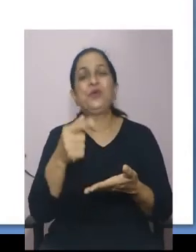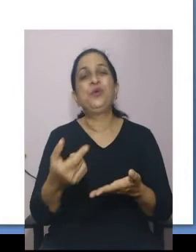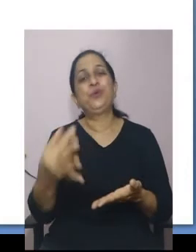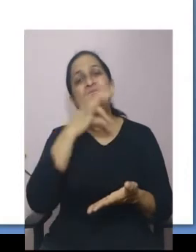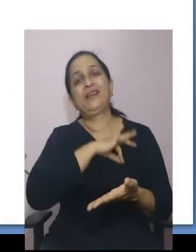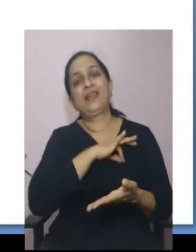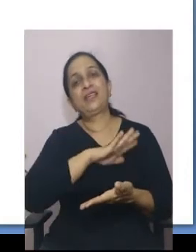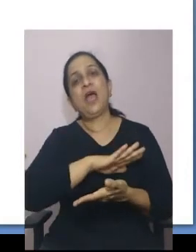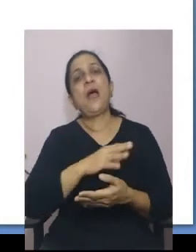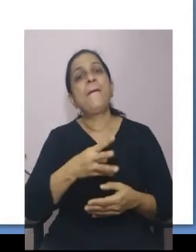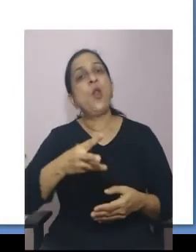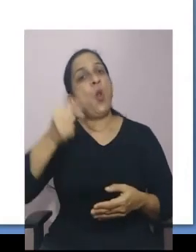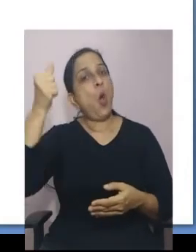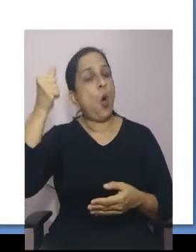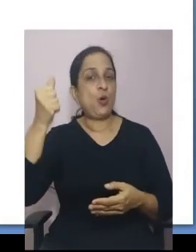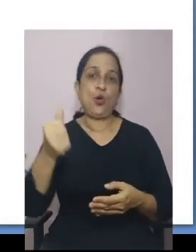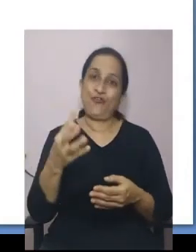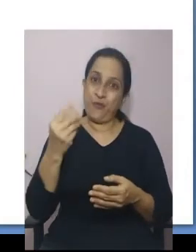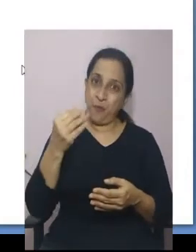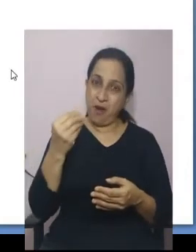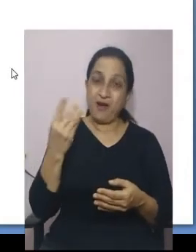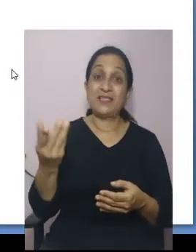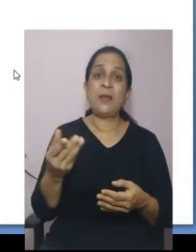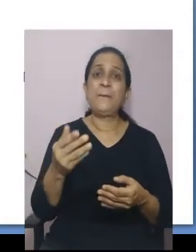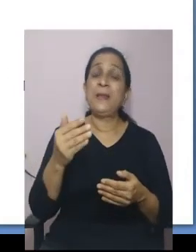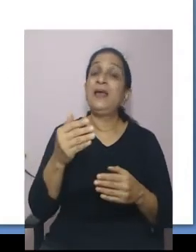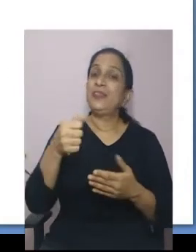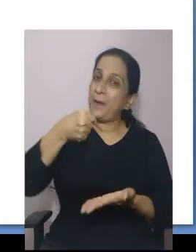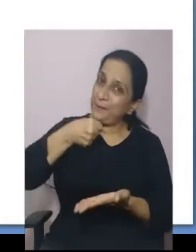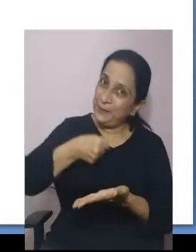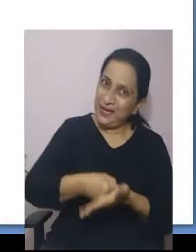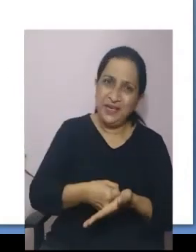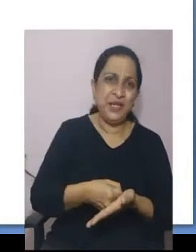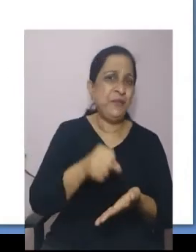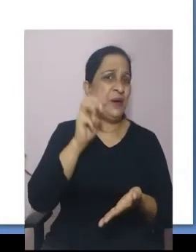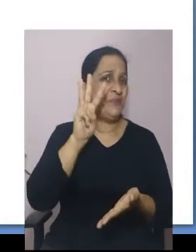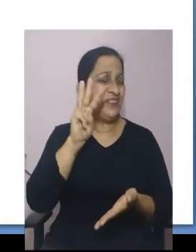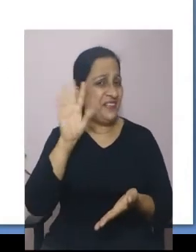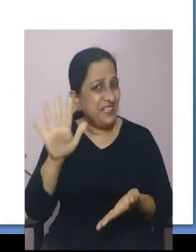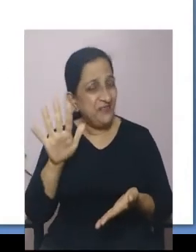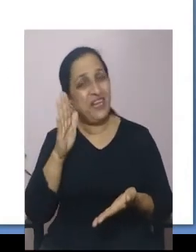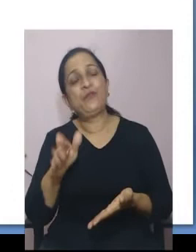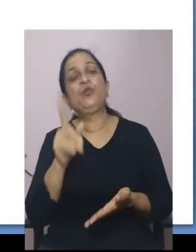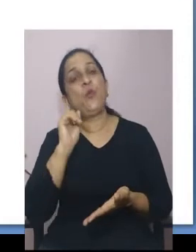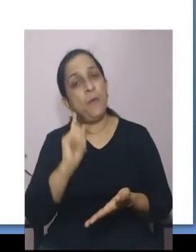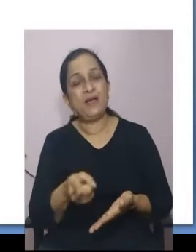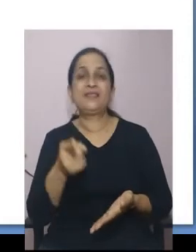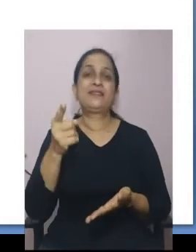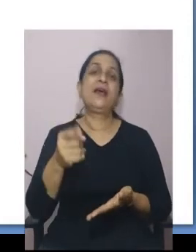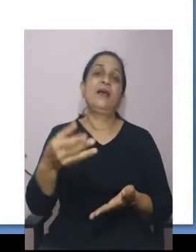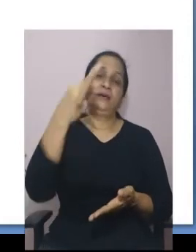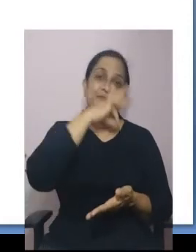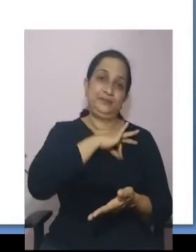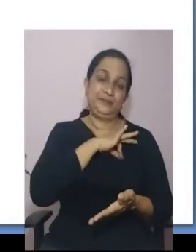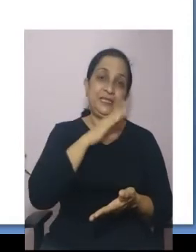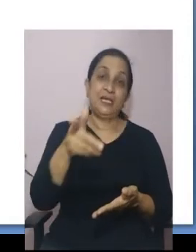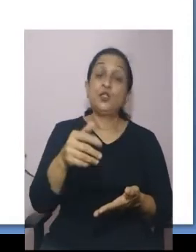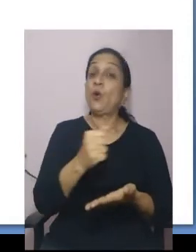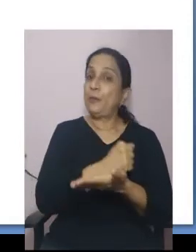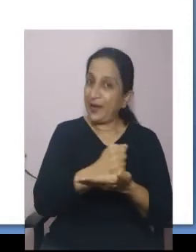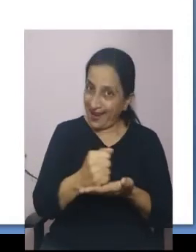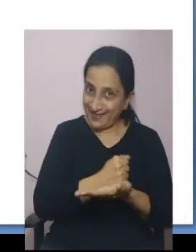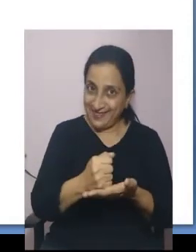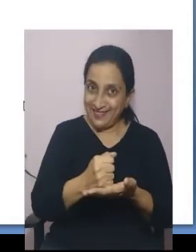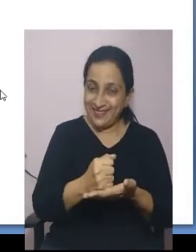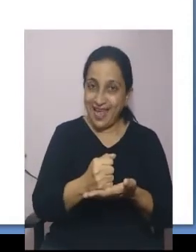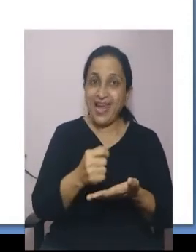will take you up to about 30-35 marks. Okay, but you must remember the formula and practice them and apply